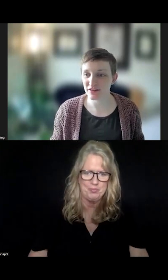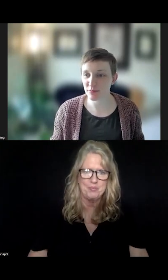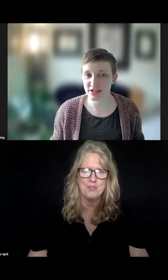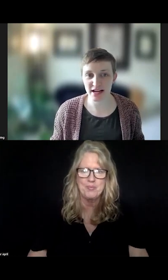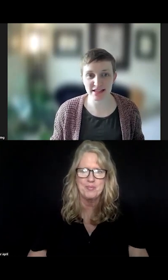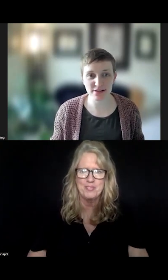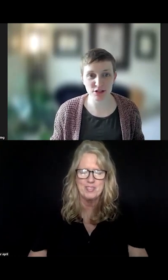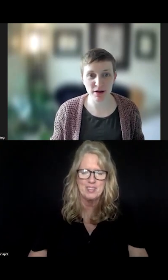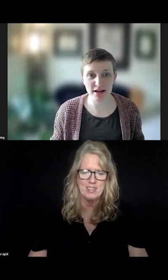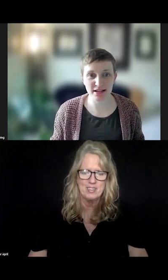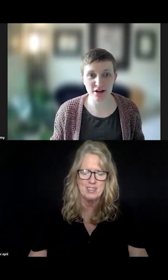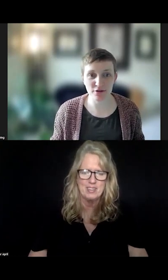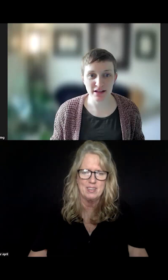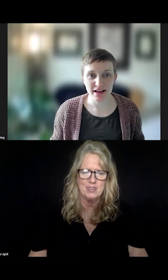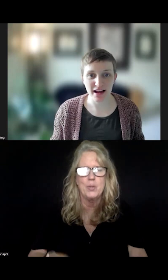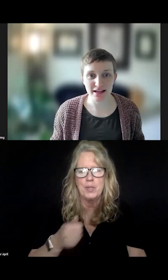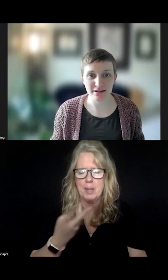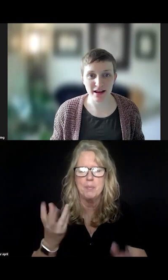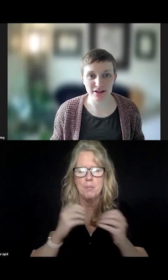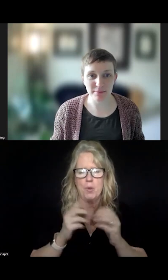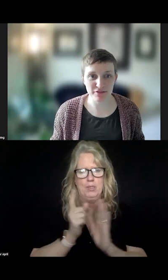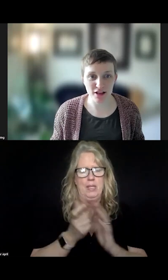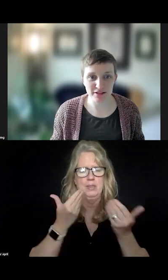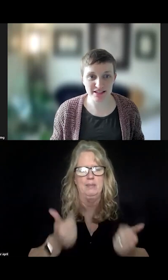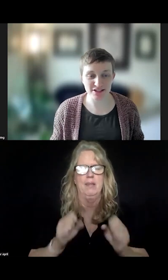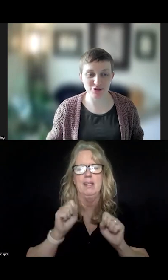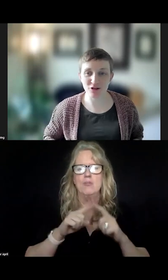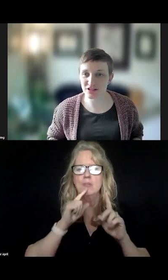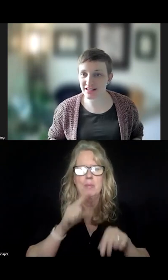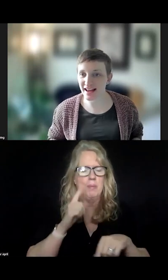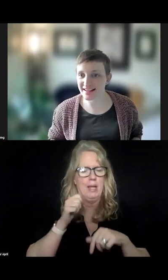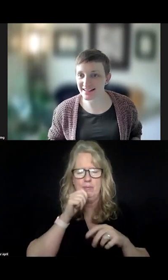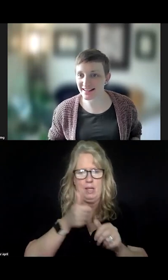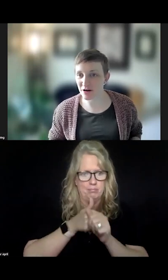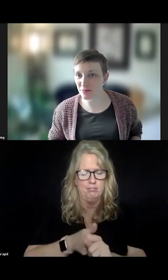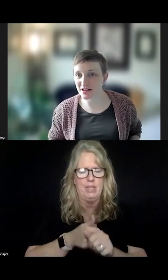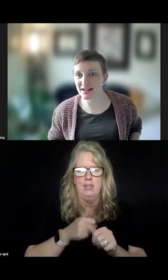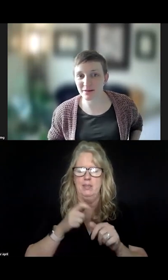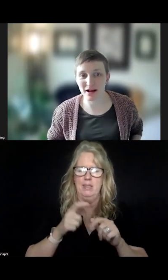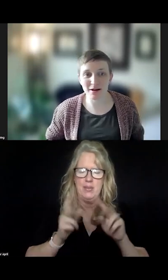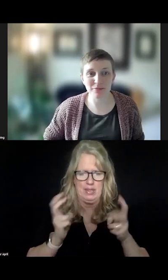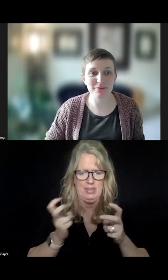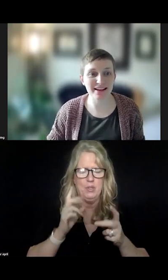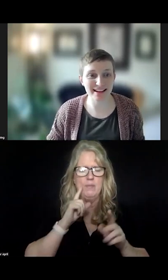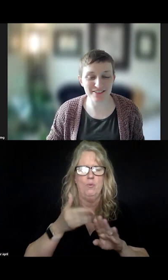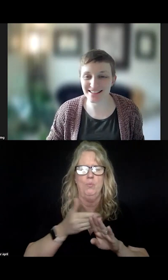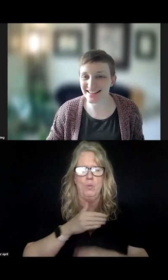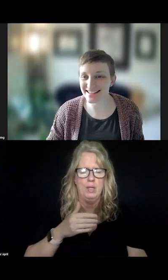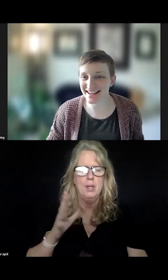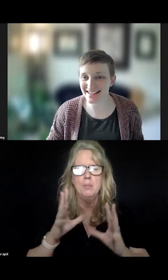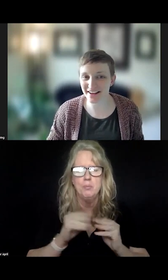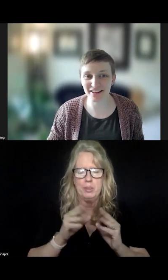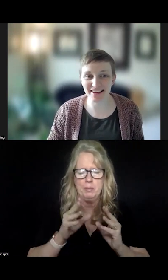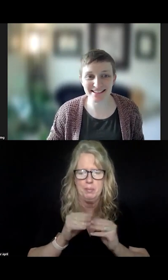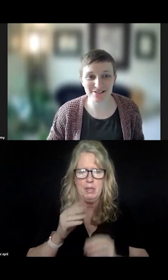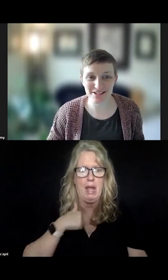Give you a couple more seconds to respond. I know I have not been following this issue closely, and in our pre-meeting in advance of this,